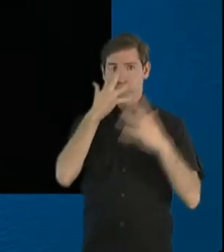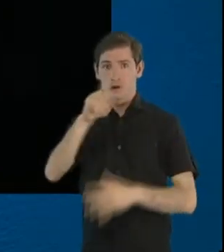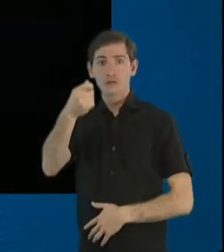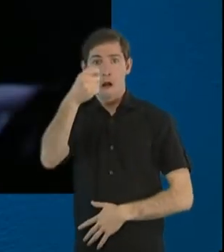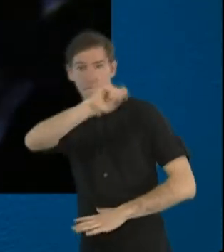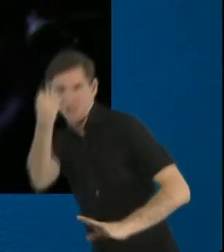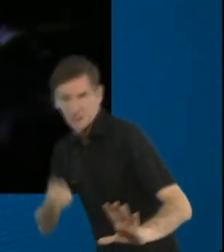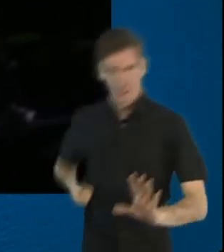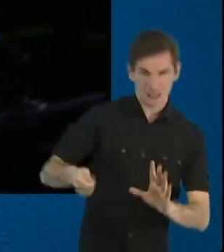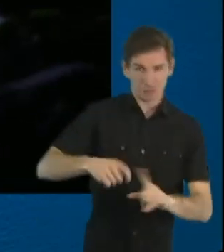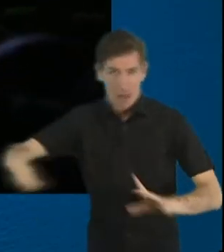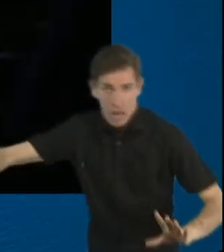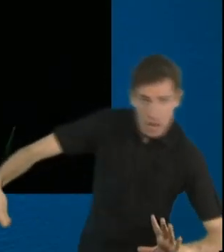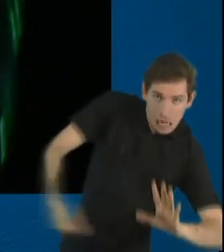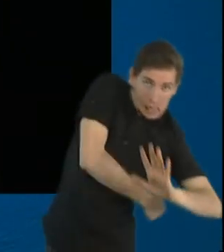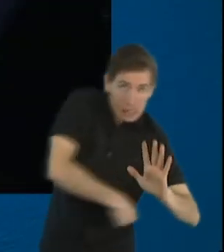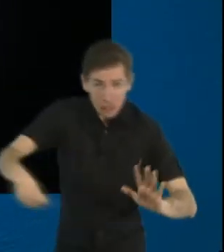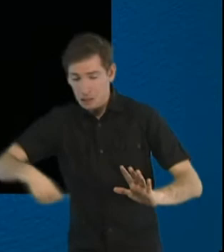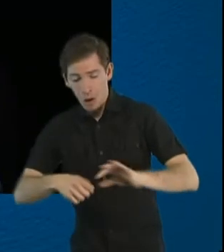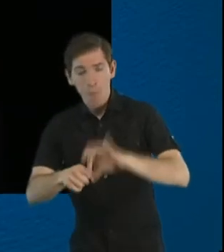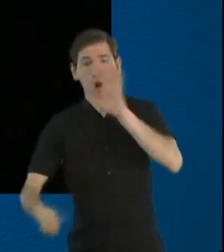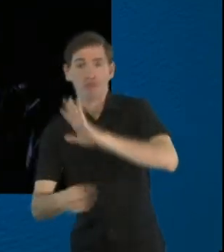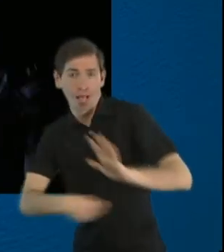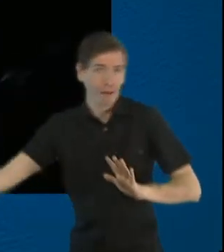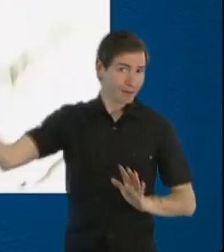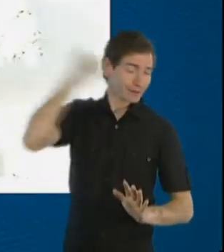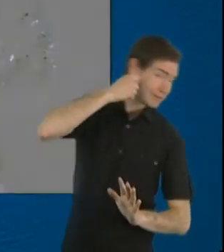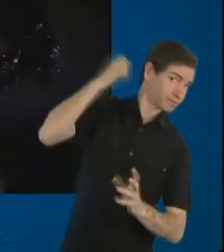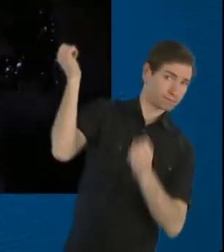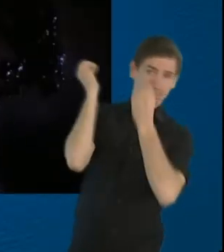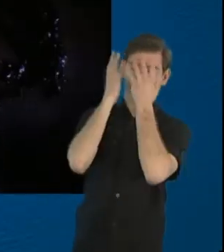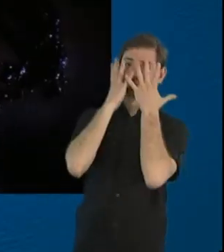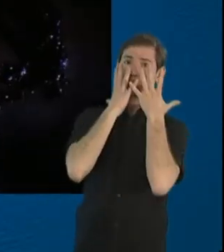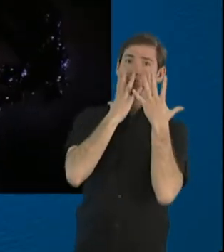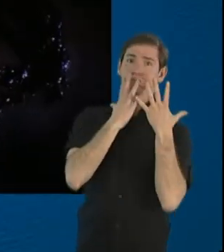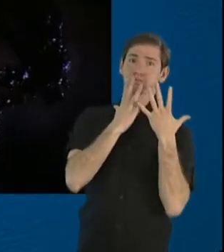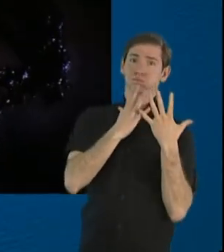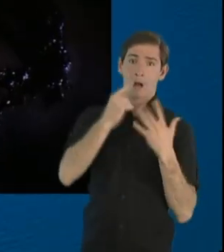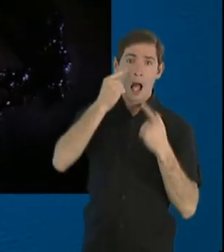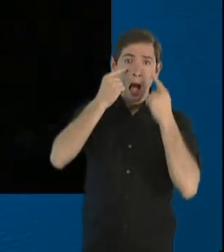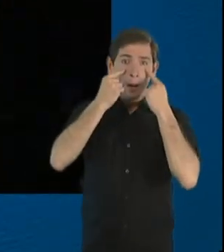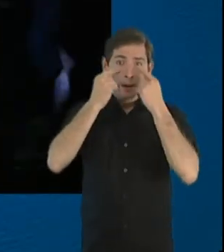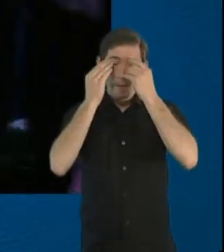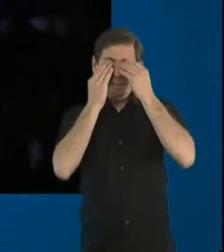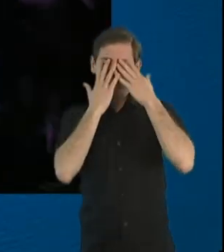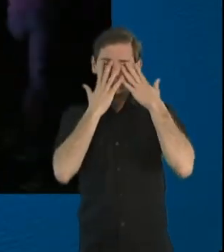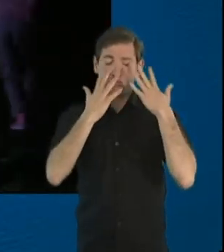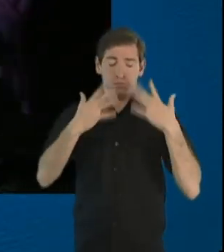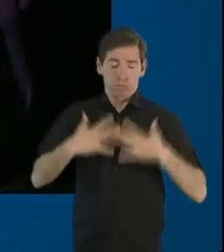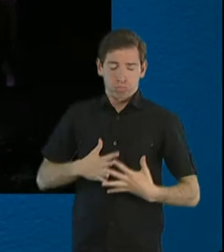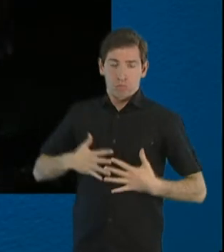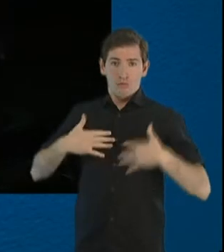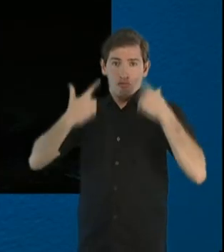and they tried to stab me. I moved out of the way and that's when they hit me with a bottle. They smacked across my eye. I started